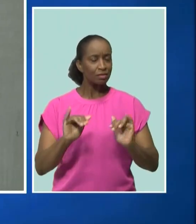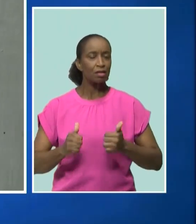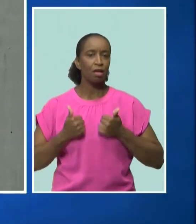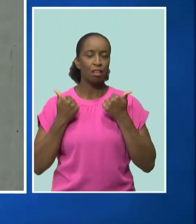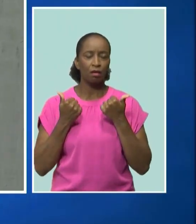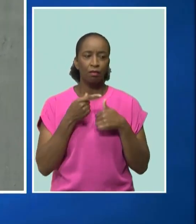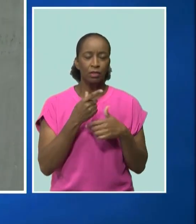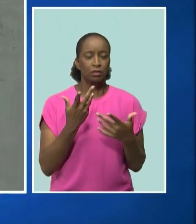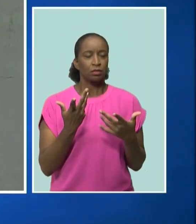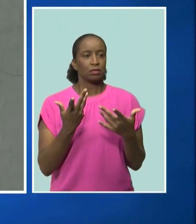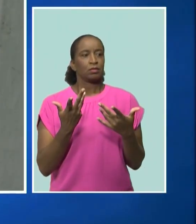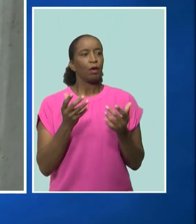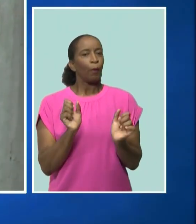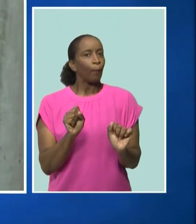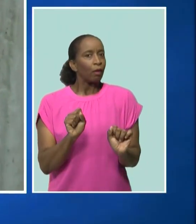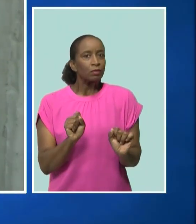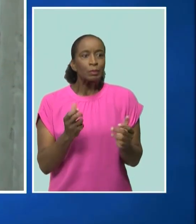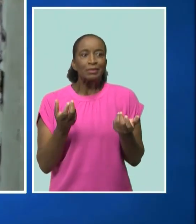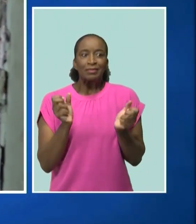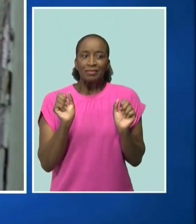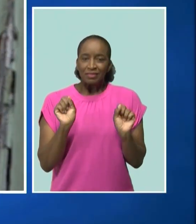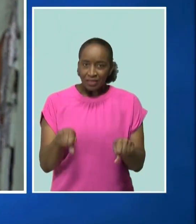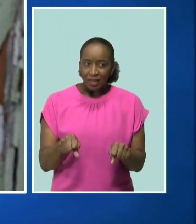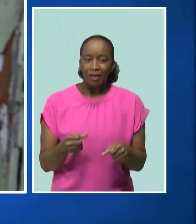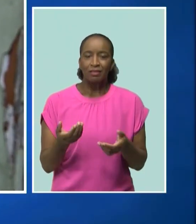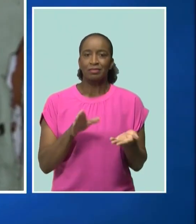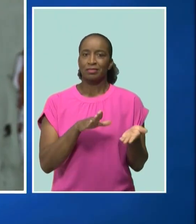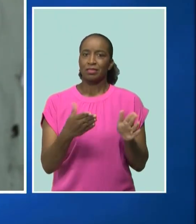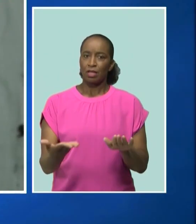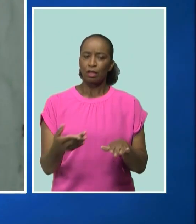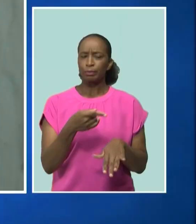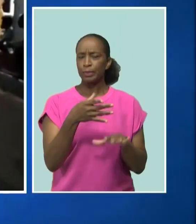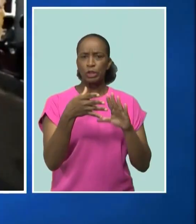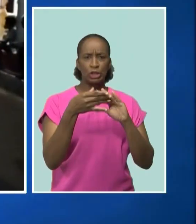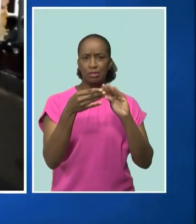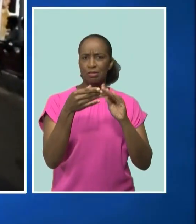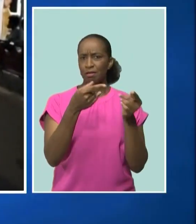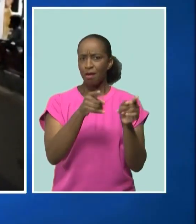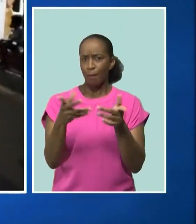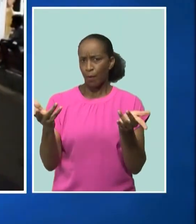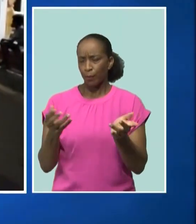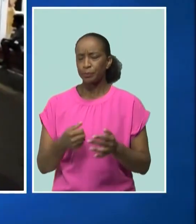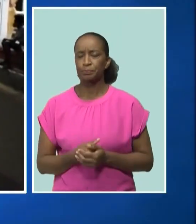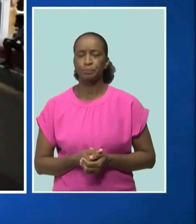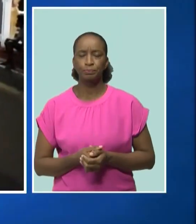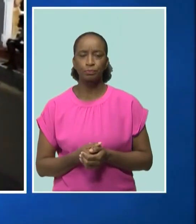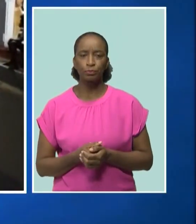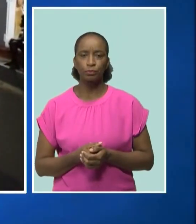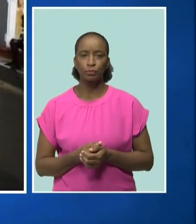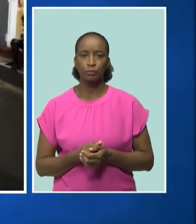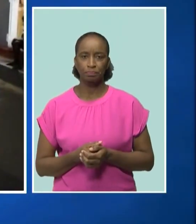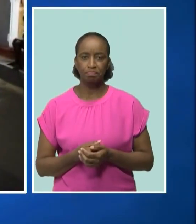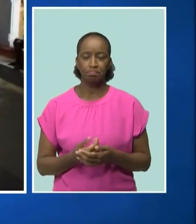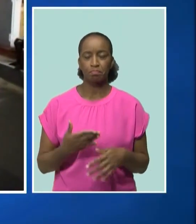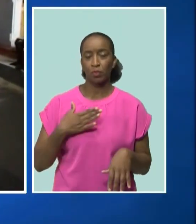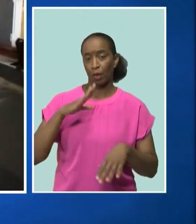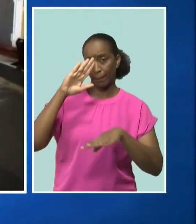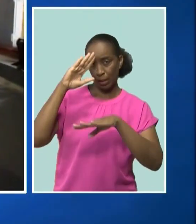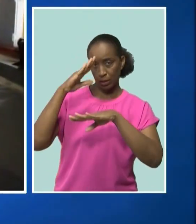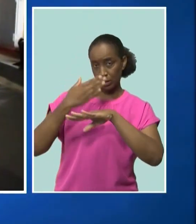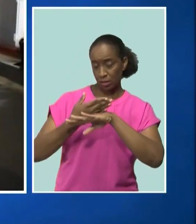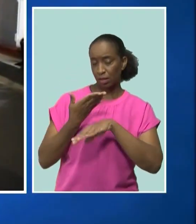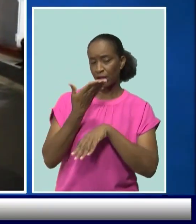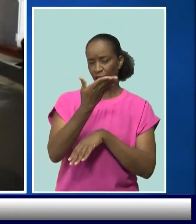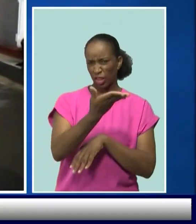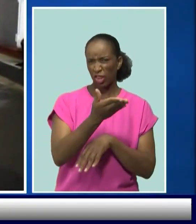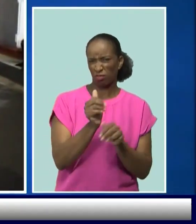how close she came to losing him. She recounted what happened. My son was crossed by his aunt watching